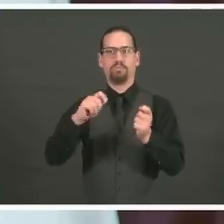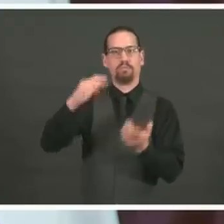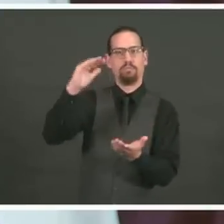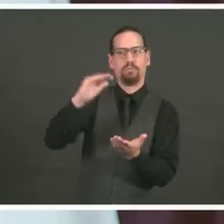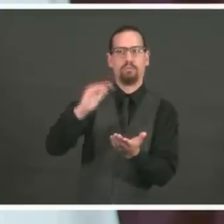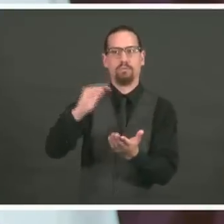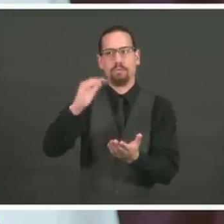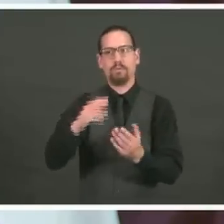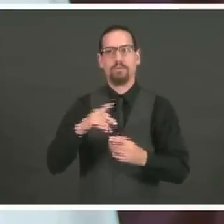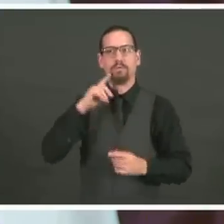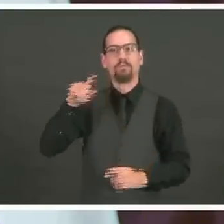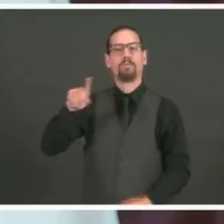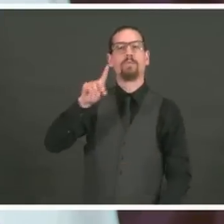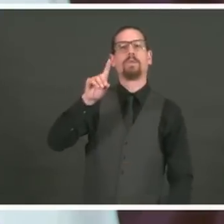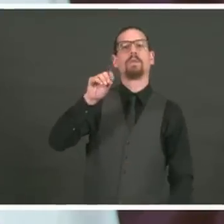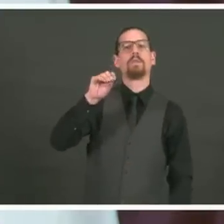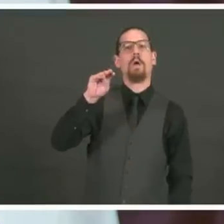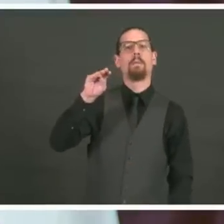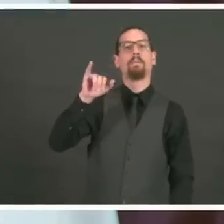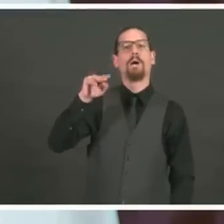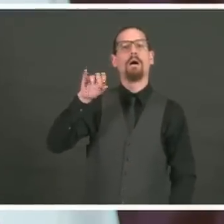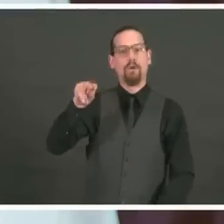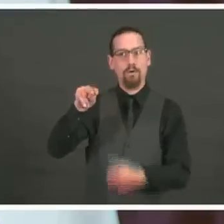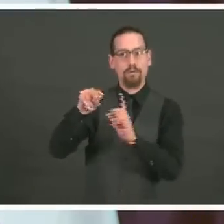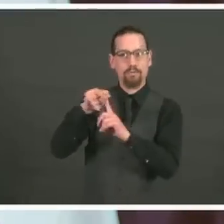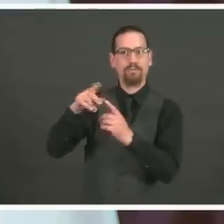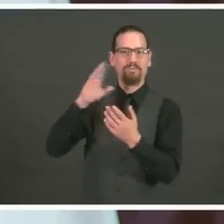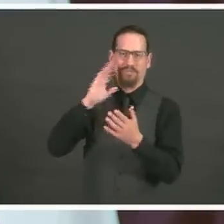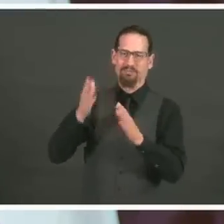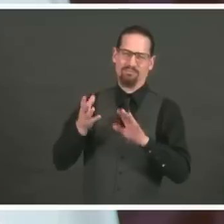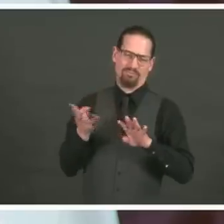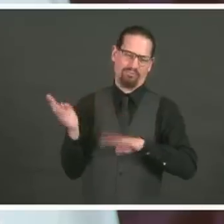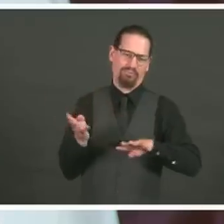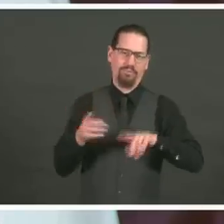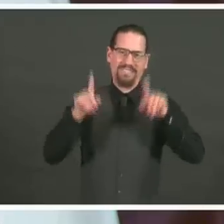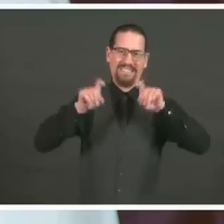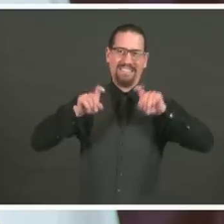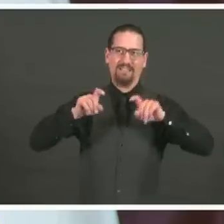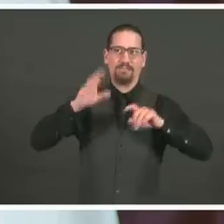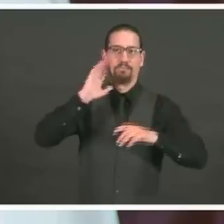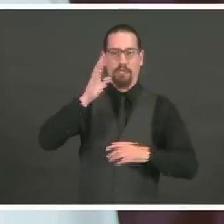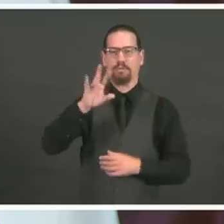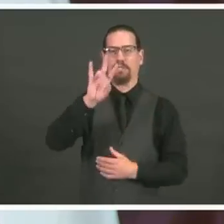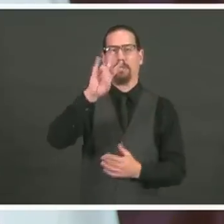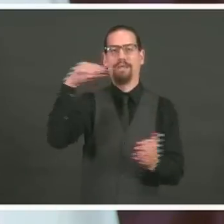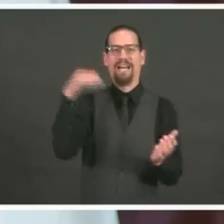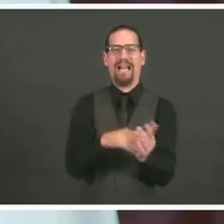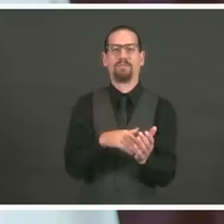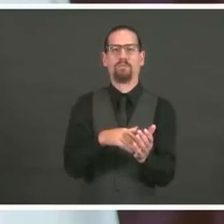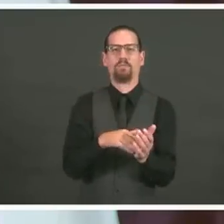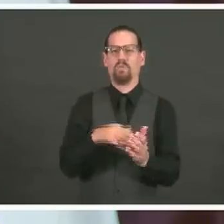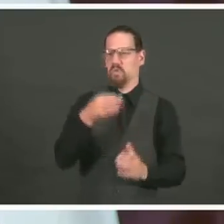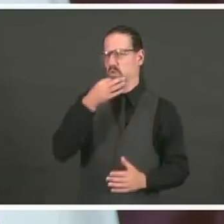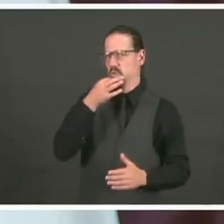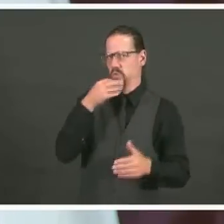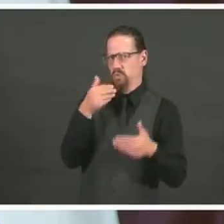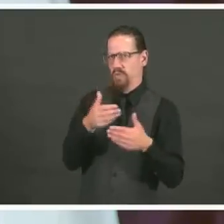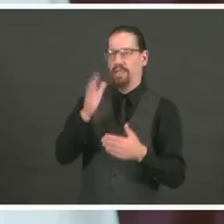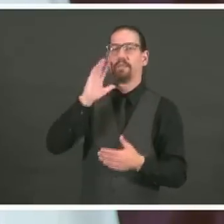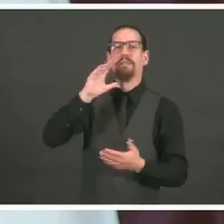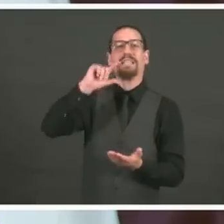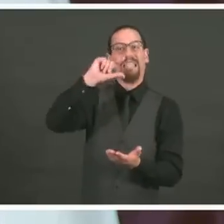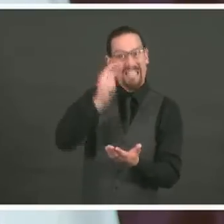run 7,000 tests a day in a few weeks from now with the guaranteed 48-hour